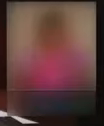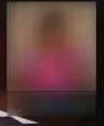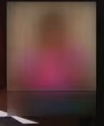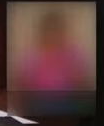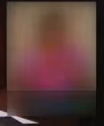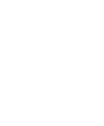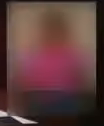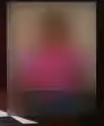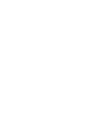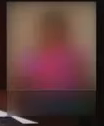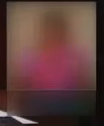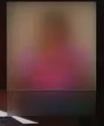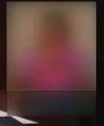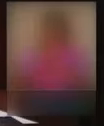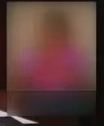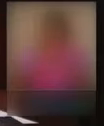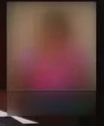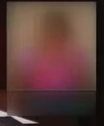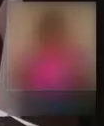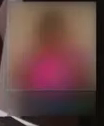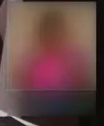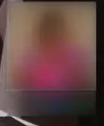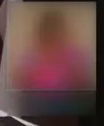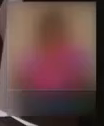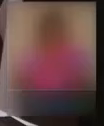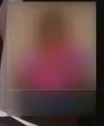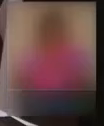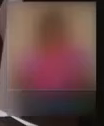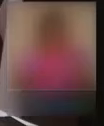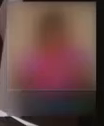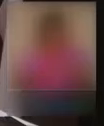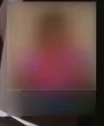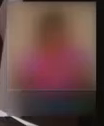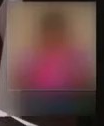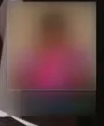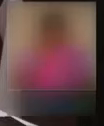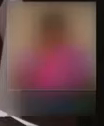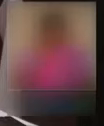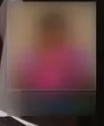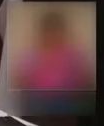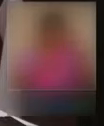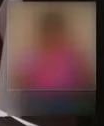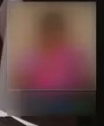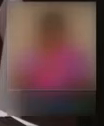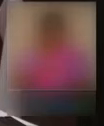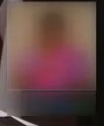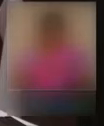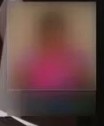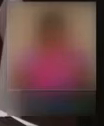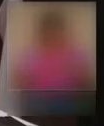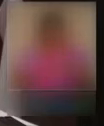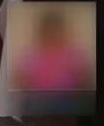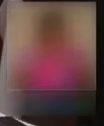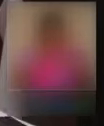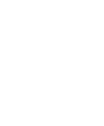online safety and to regulate social media? Did the government seek any consultation on this via a concept paper? Was the Human Rights